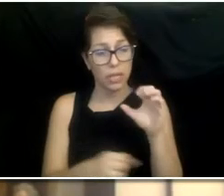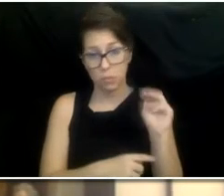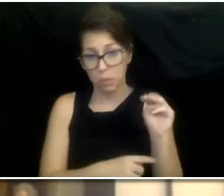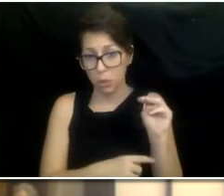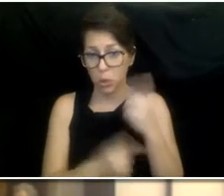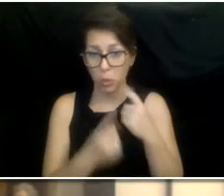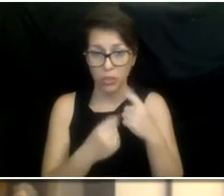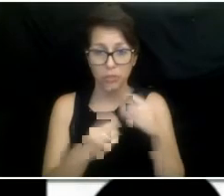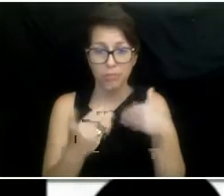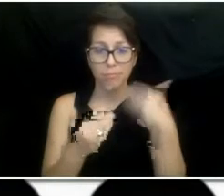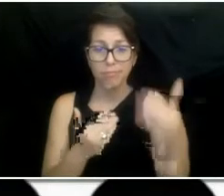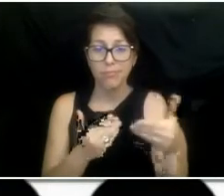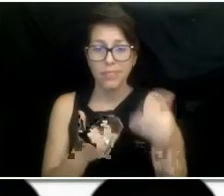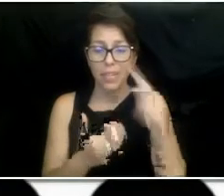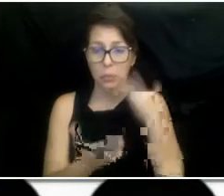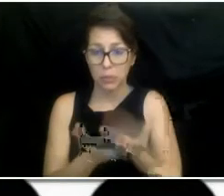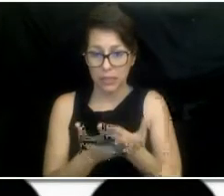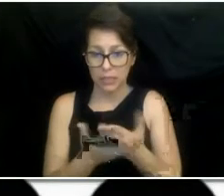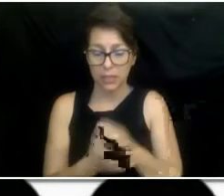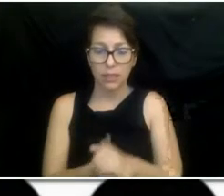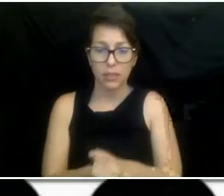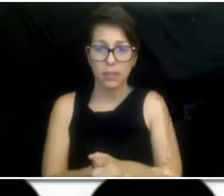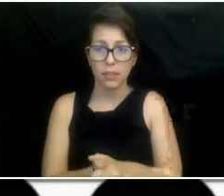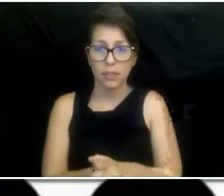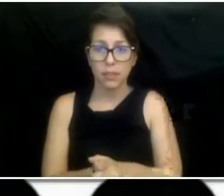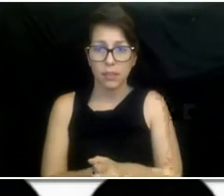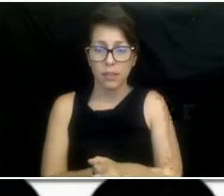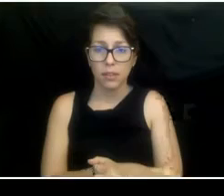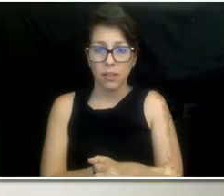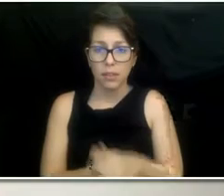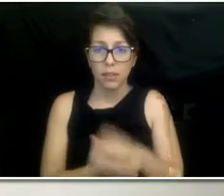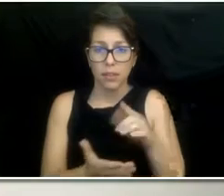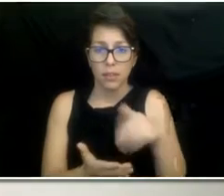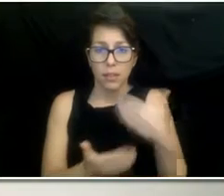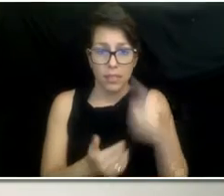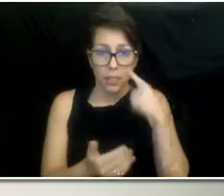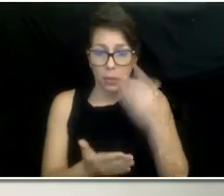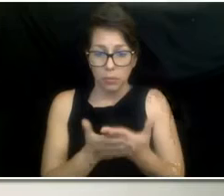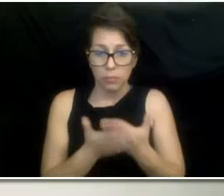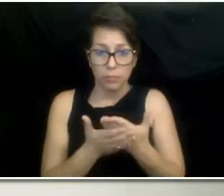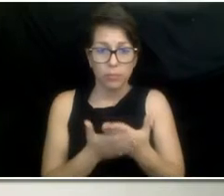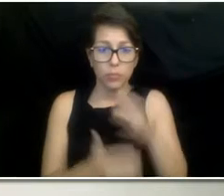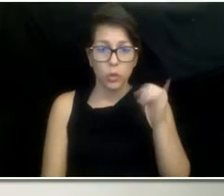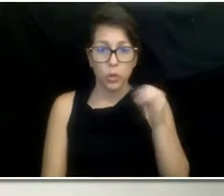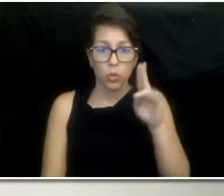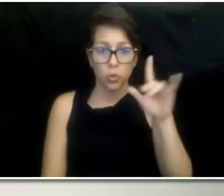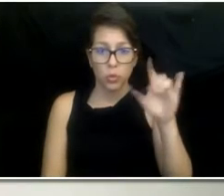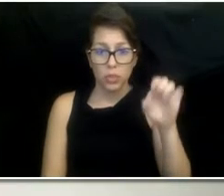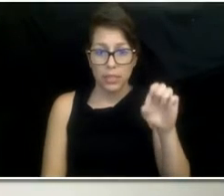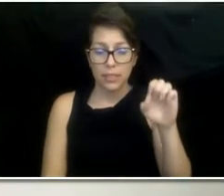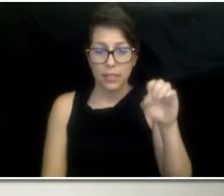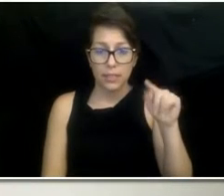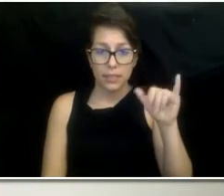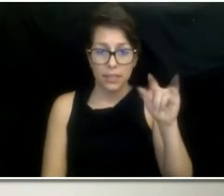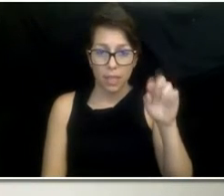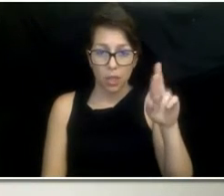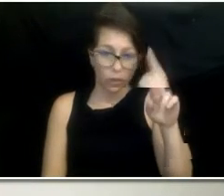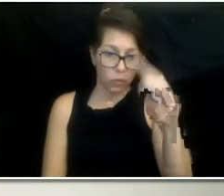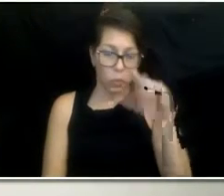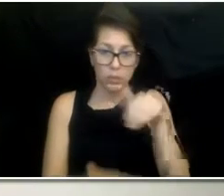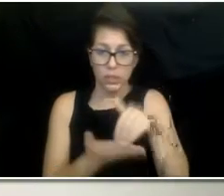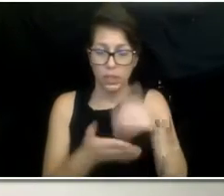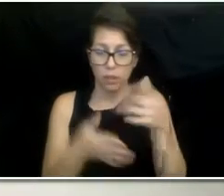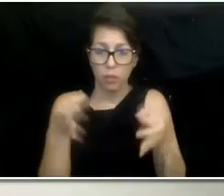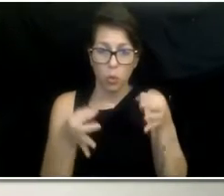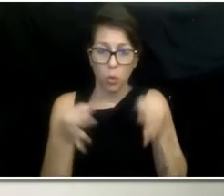Innovation time starts now good afternoon thank you to the council for holding this important hearing my